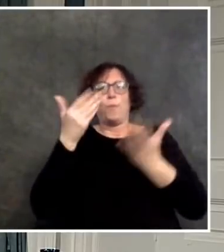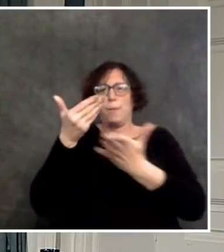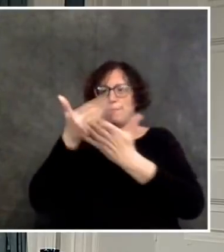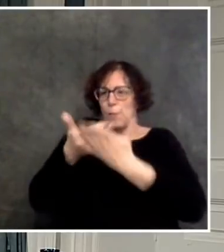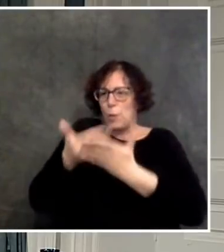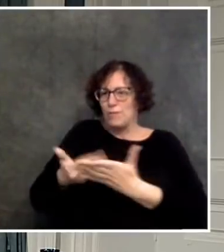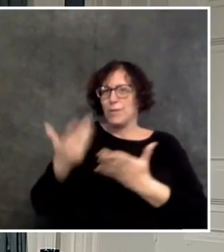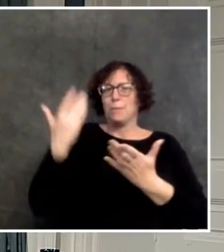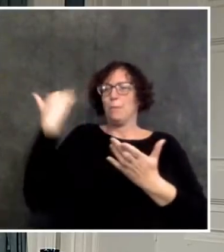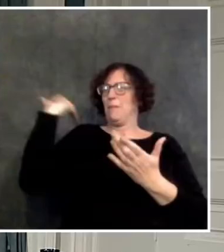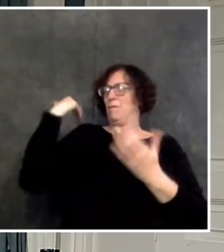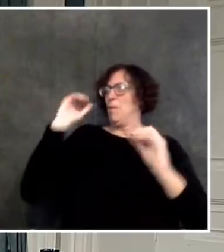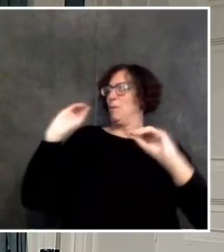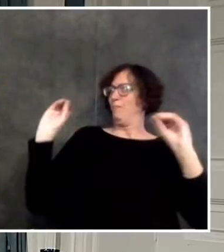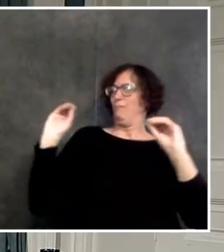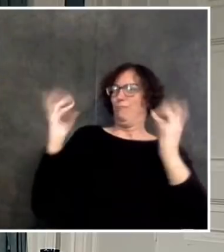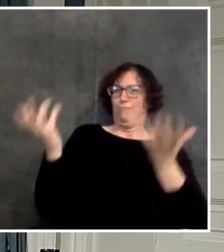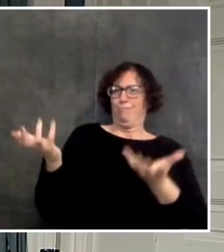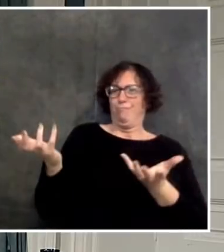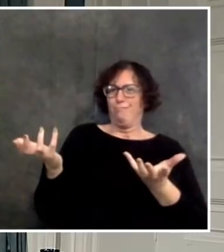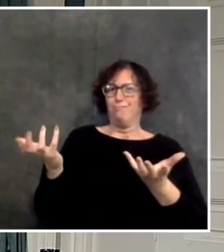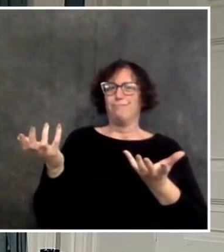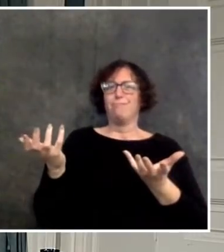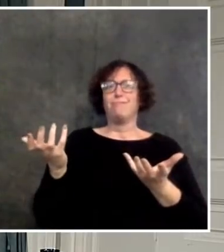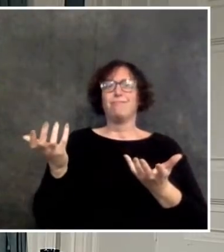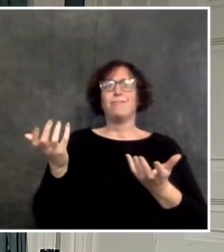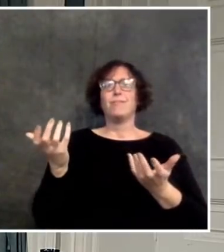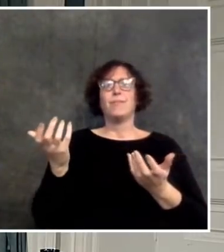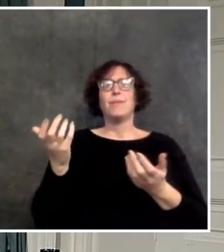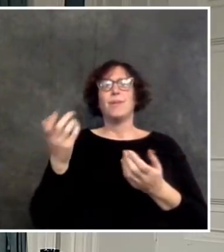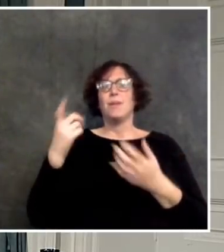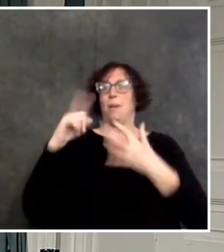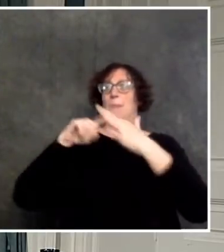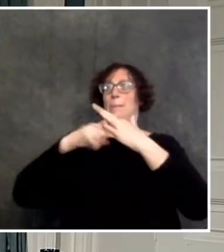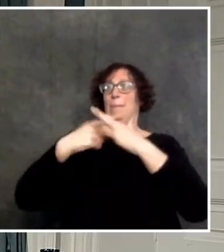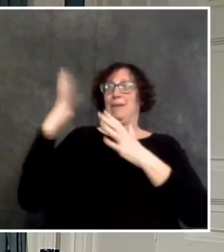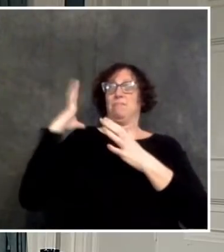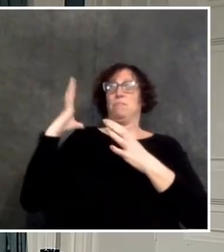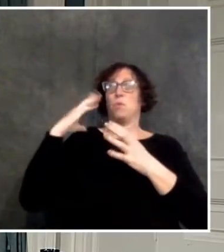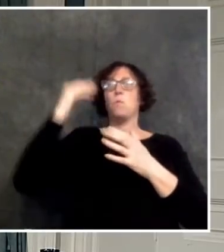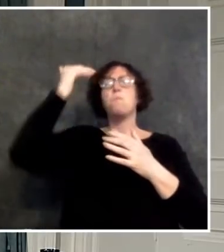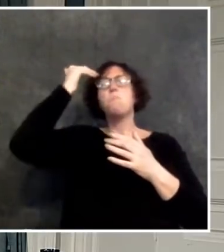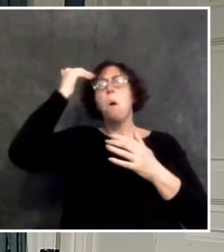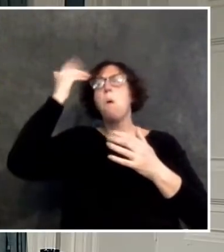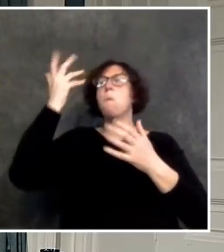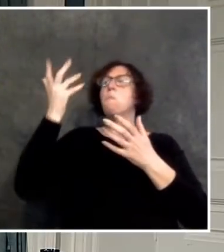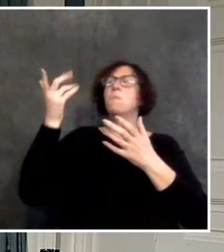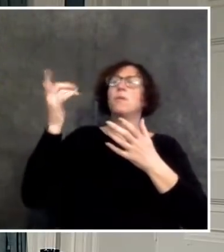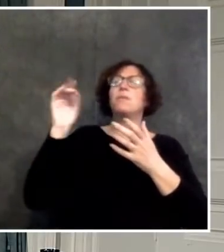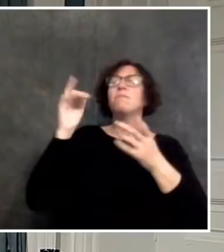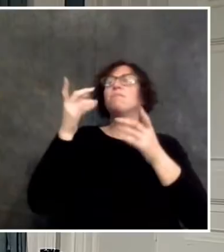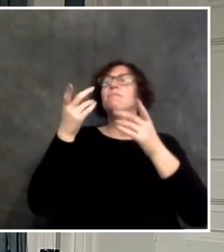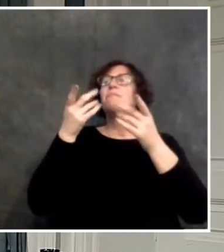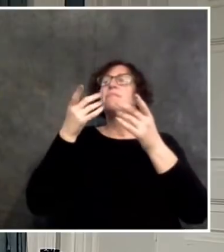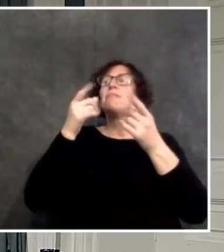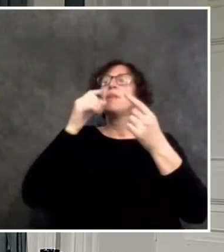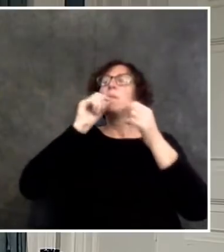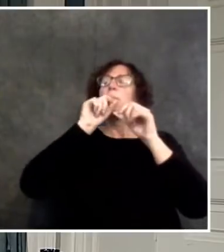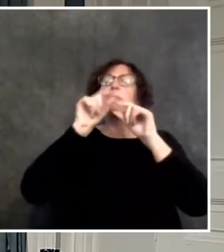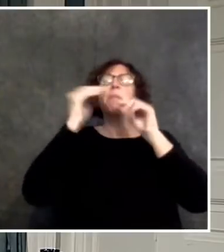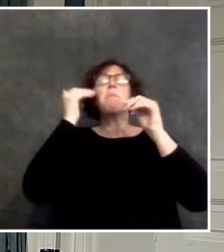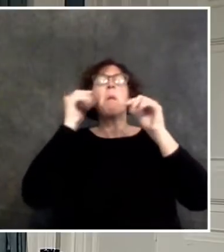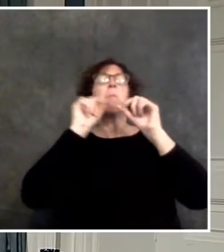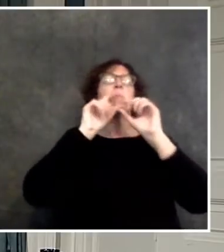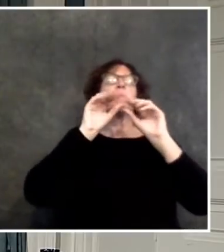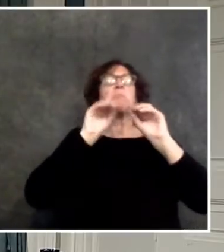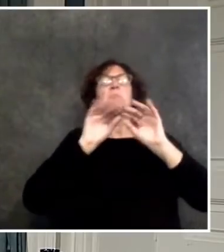is symptomatic transfer. So I guess why on that issue wasn't more caution